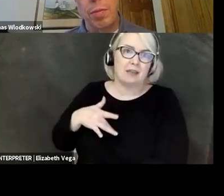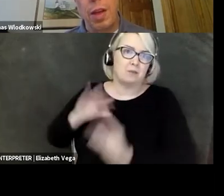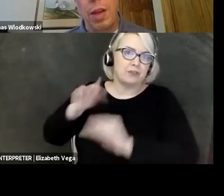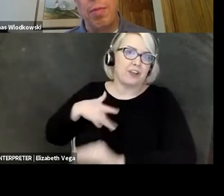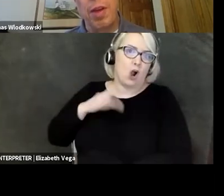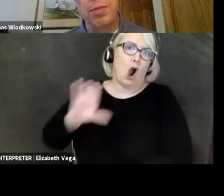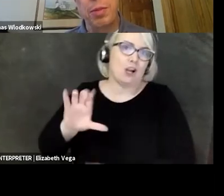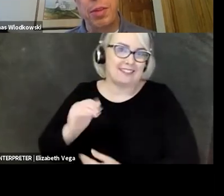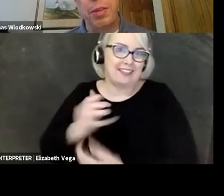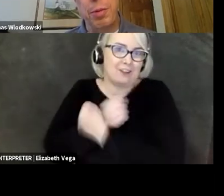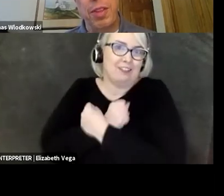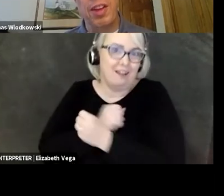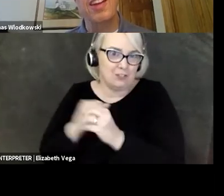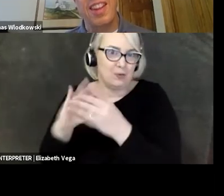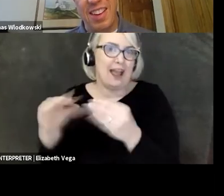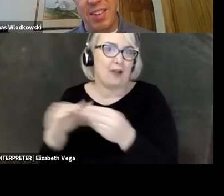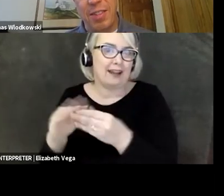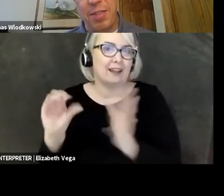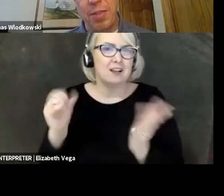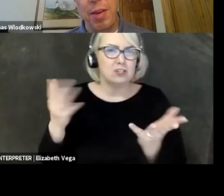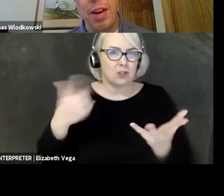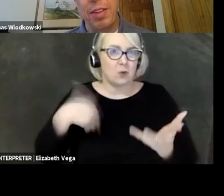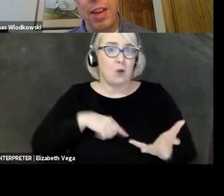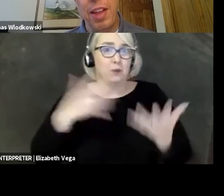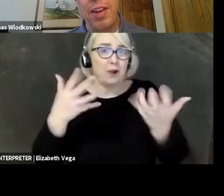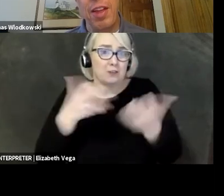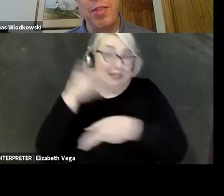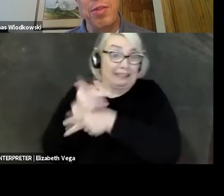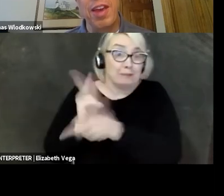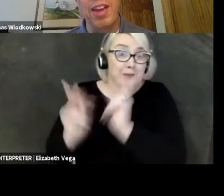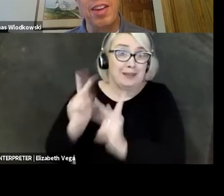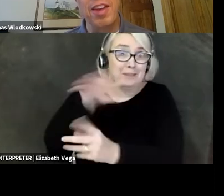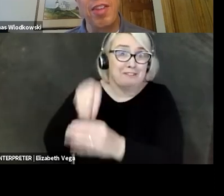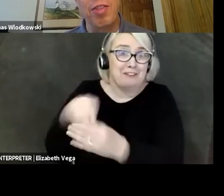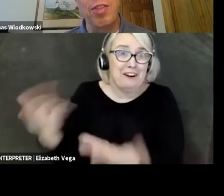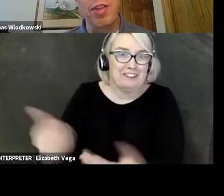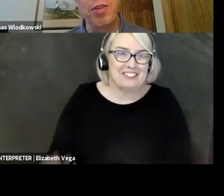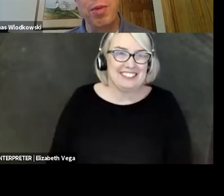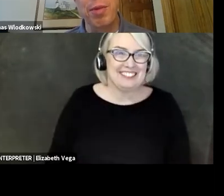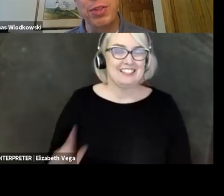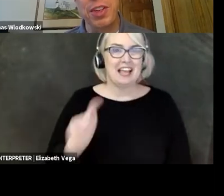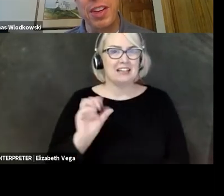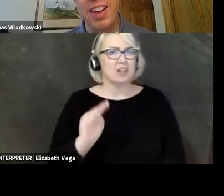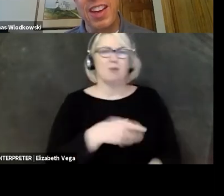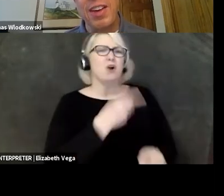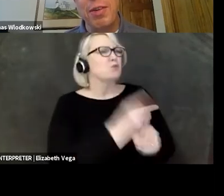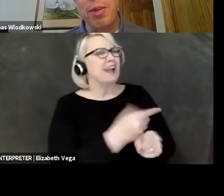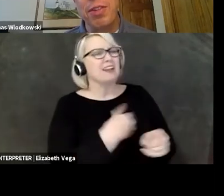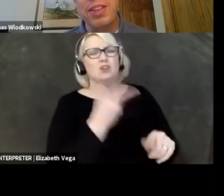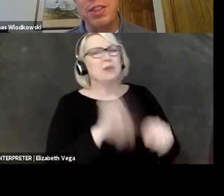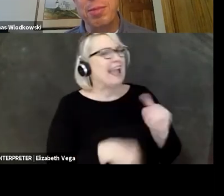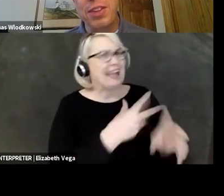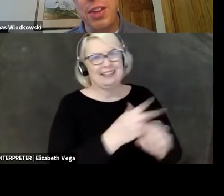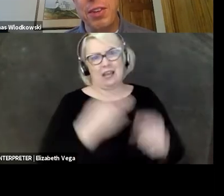content as well. Absolutely. So we want to make sure we're there somewhere. And you can't get the human emotion